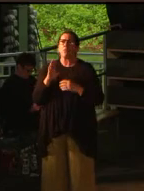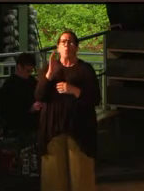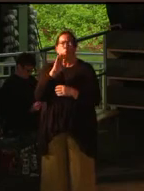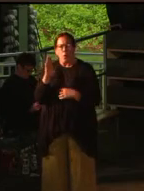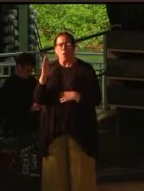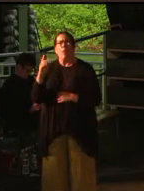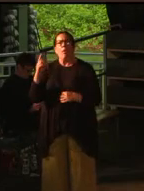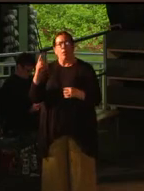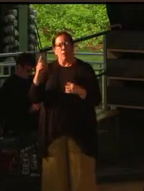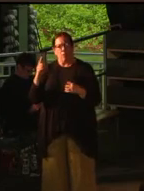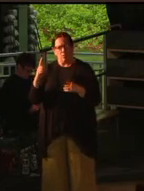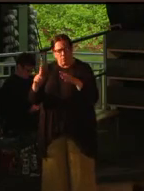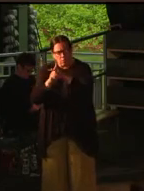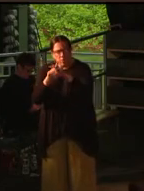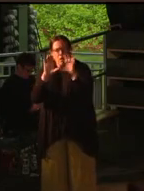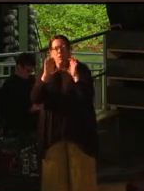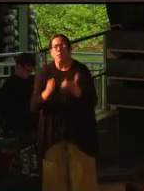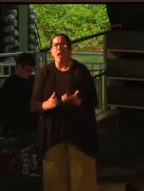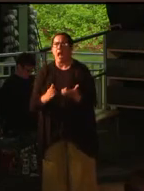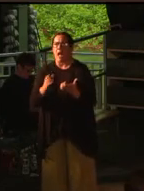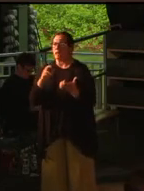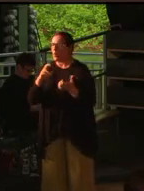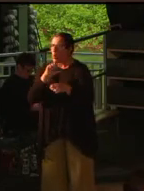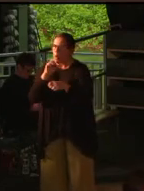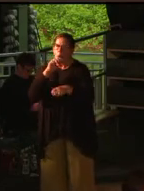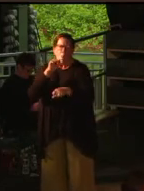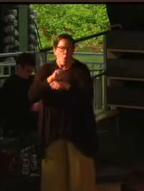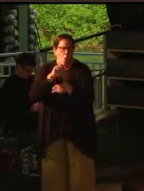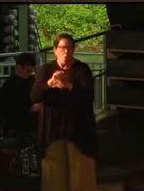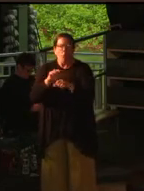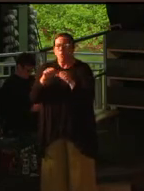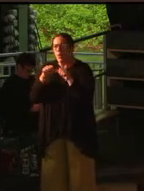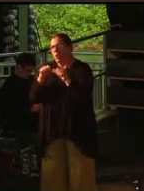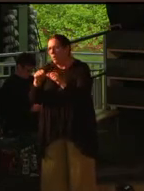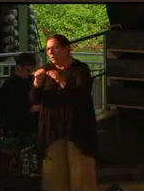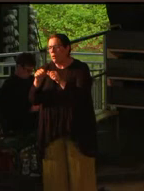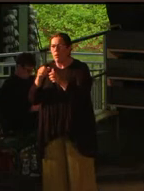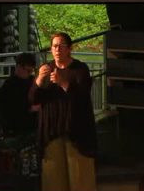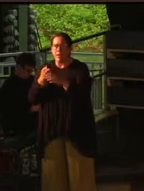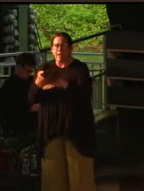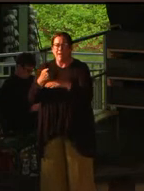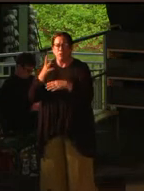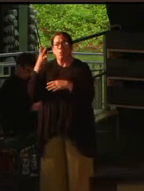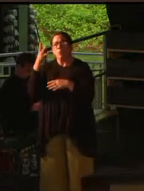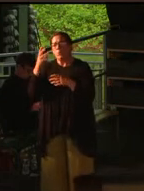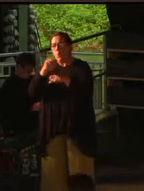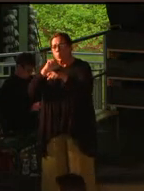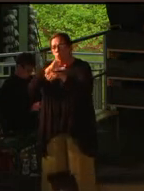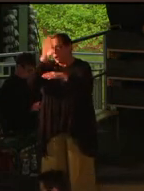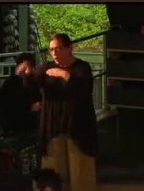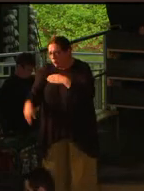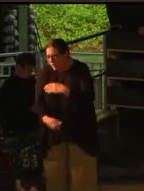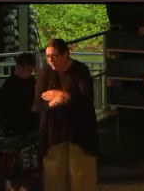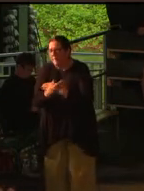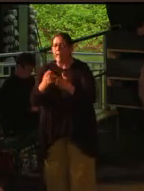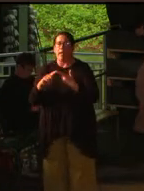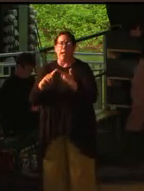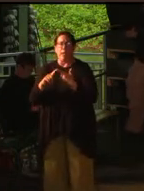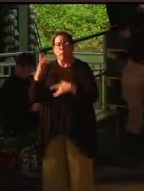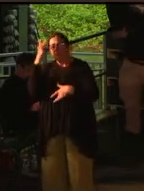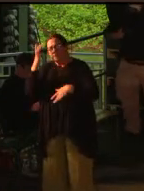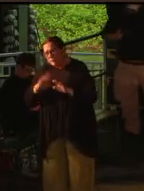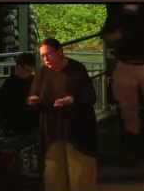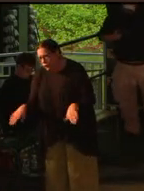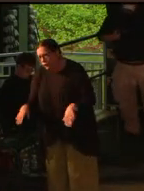online coursework after long weeks at work, overnight shifts, staying up all night with a sick